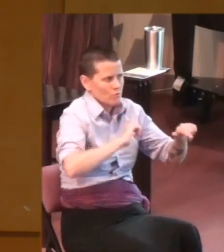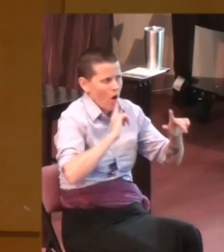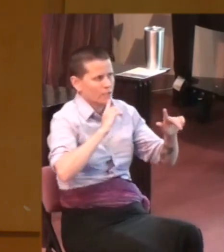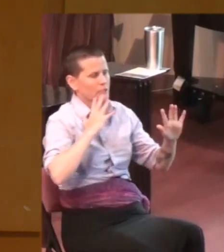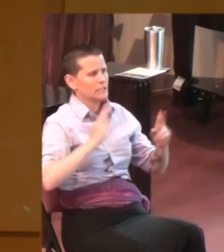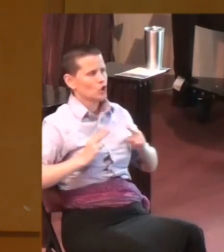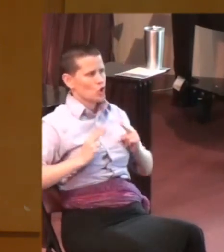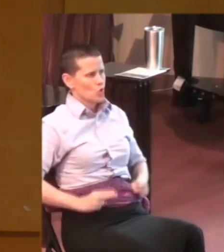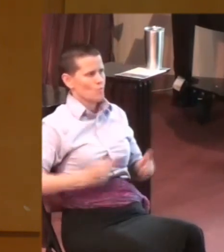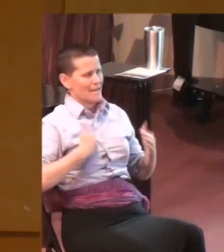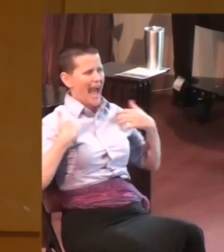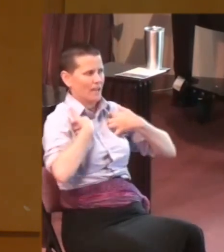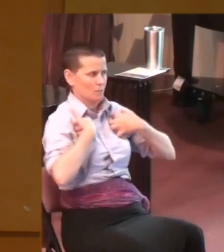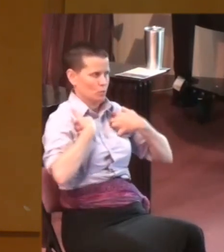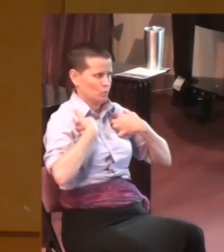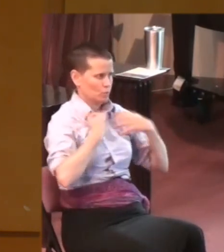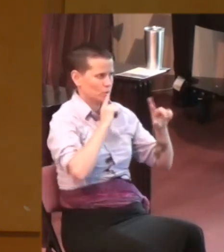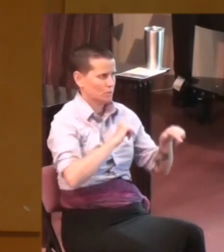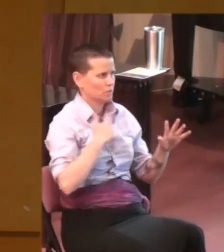God is eternally patient.